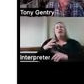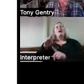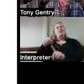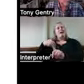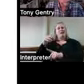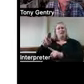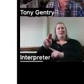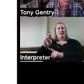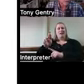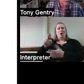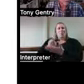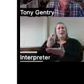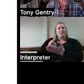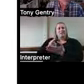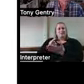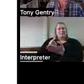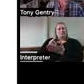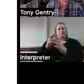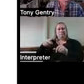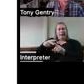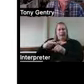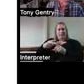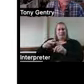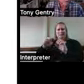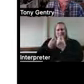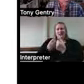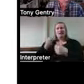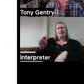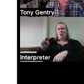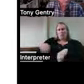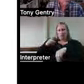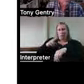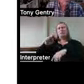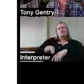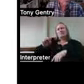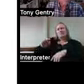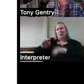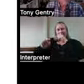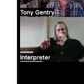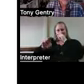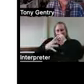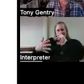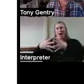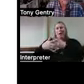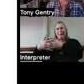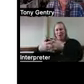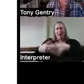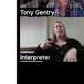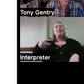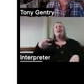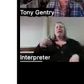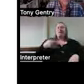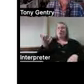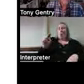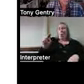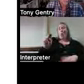certification for anyone who wishes to practice assistive technology provision. And they have their own code of ethics.